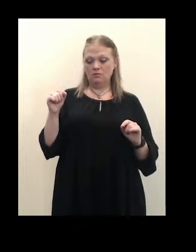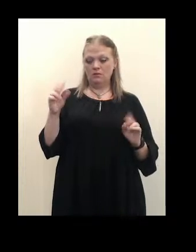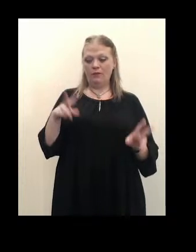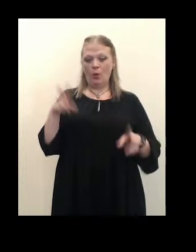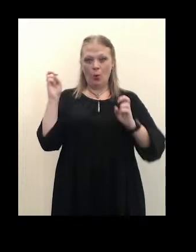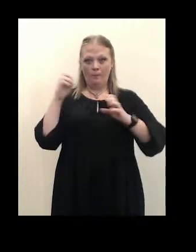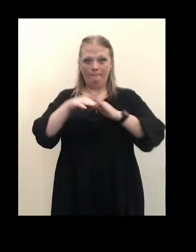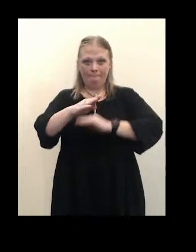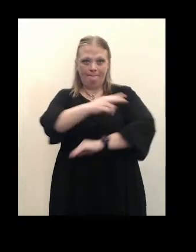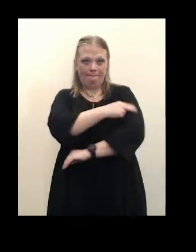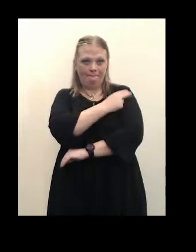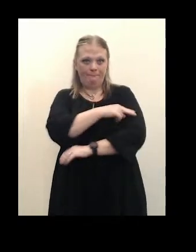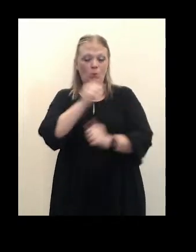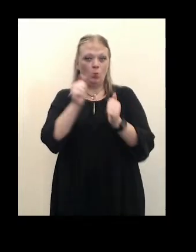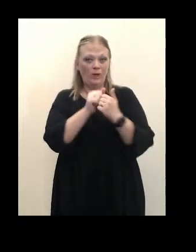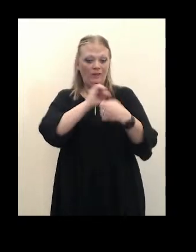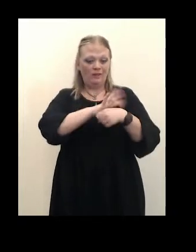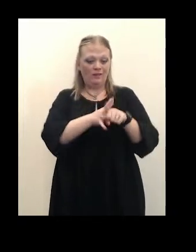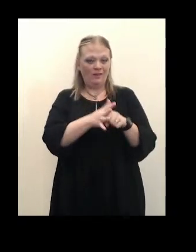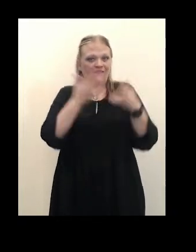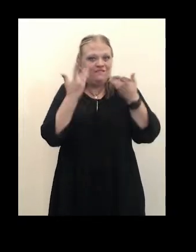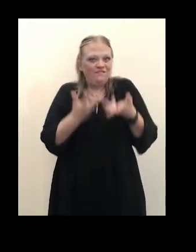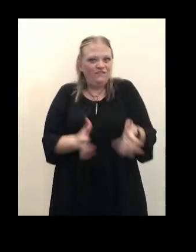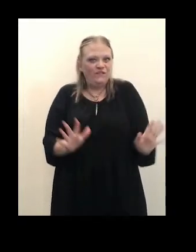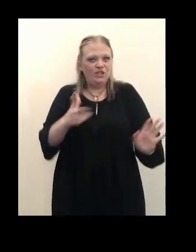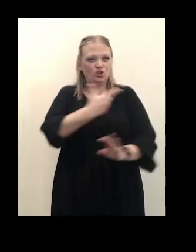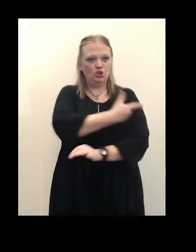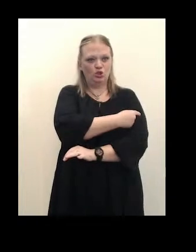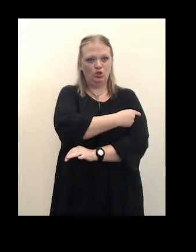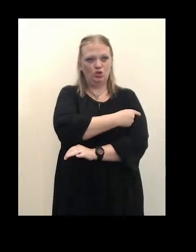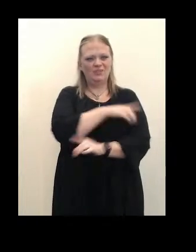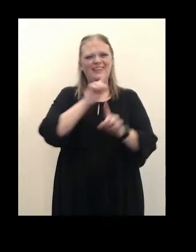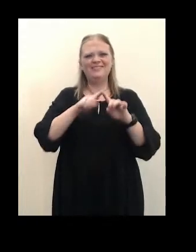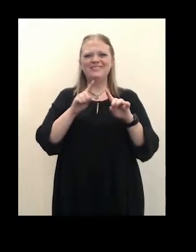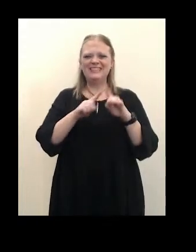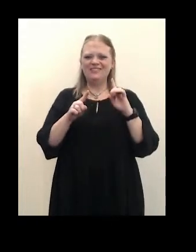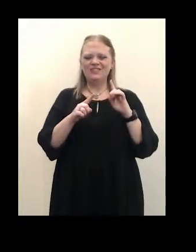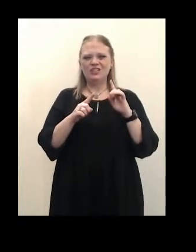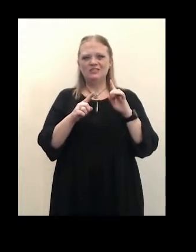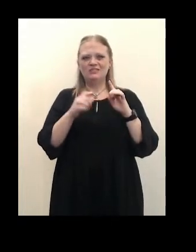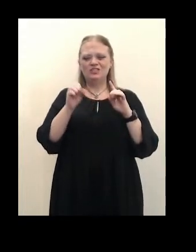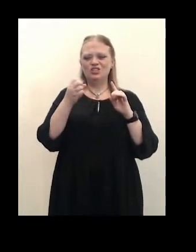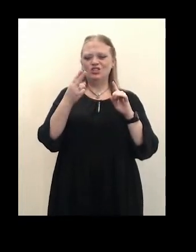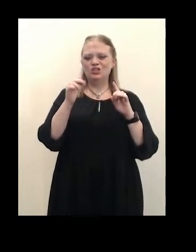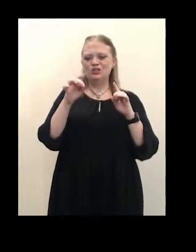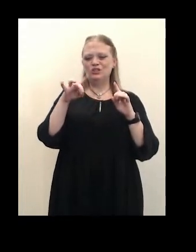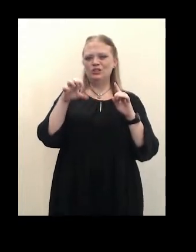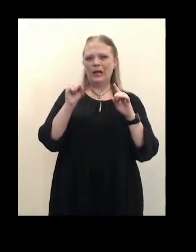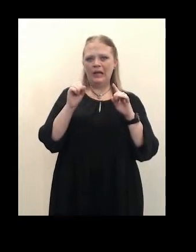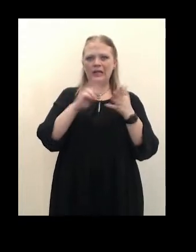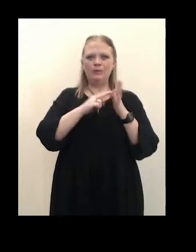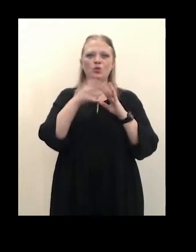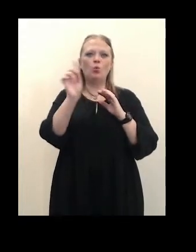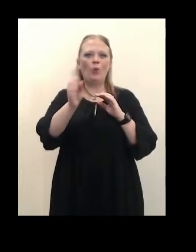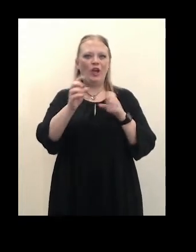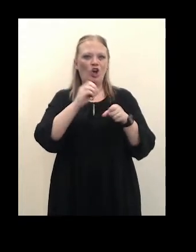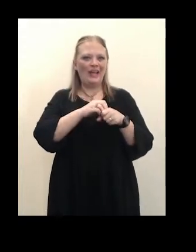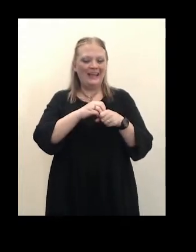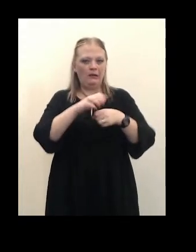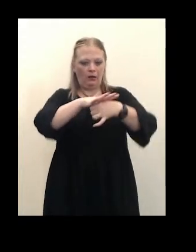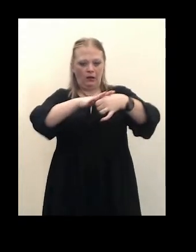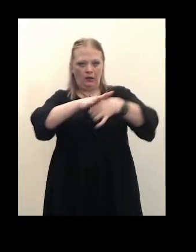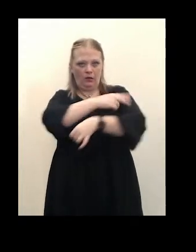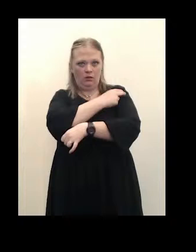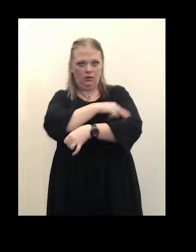COVID-19 who are fully vaccinated. And the different shades correspond to where they're located in the hospital. So either in a